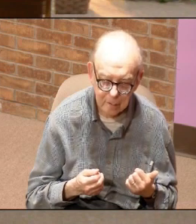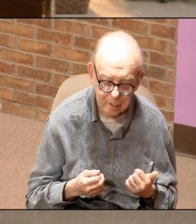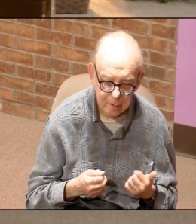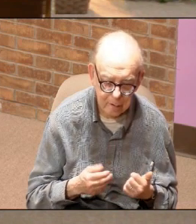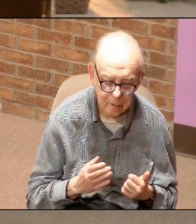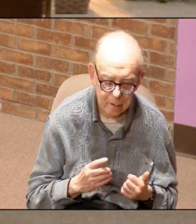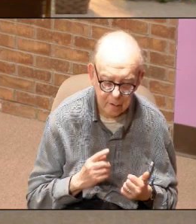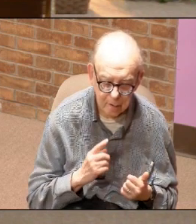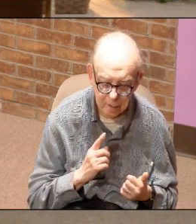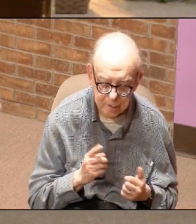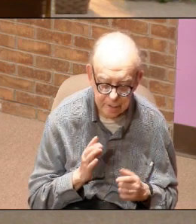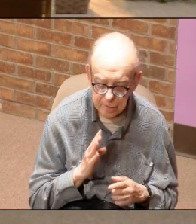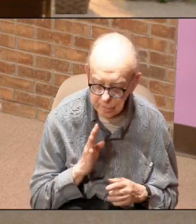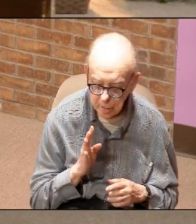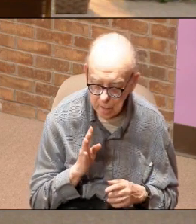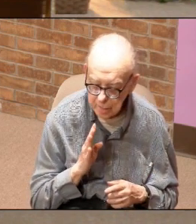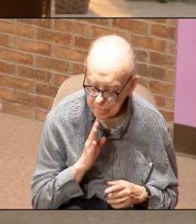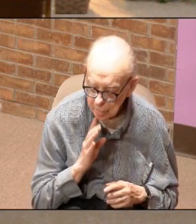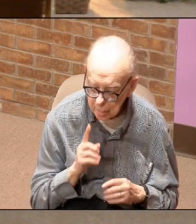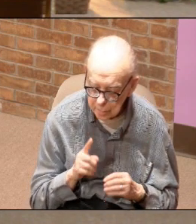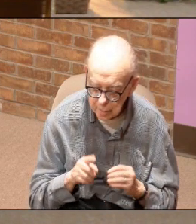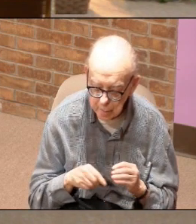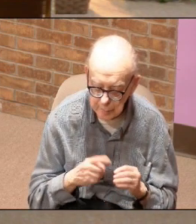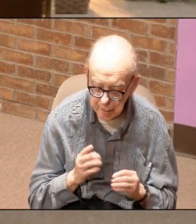And God, I really need to talk to you about this.